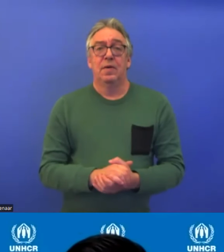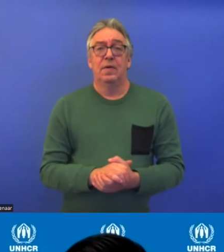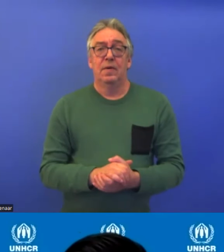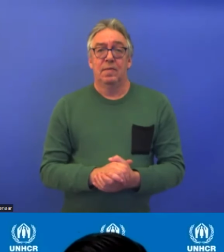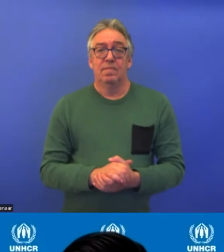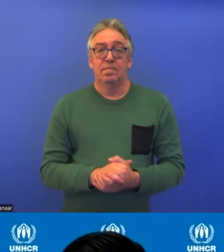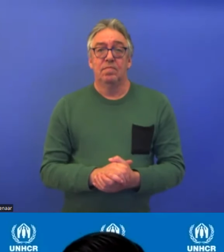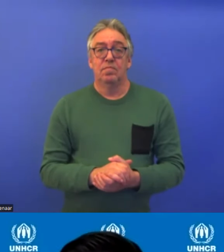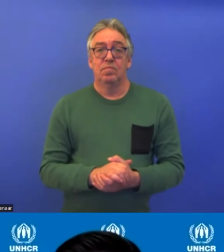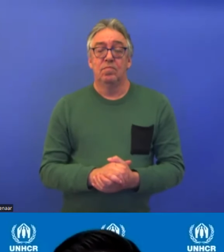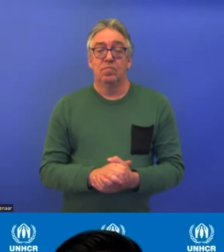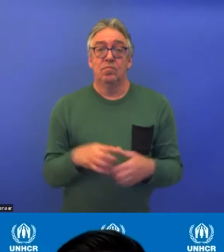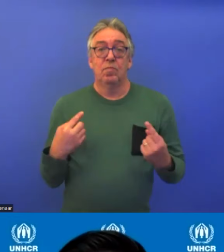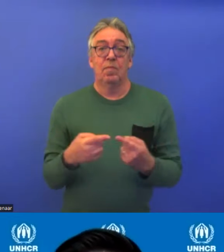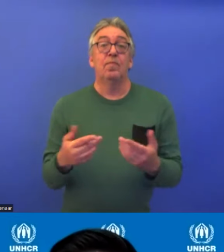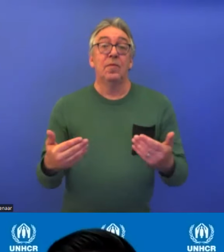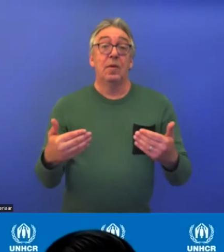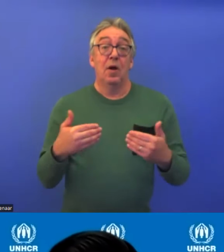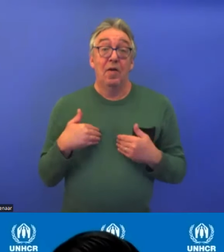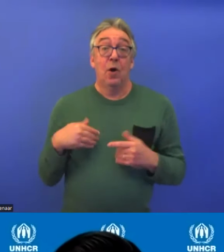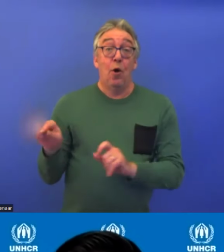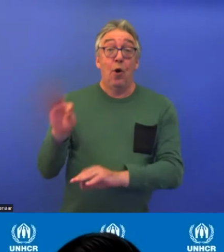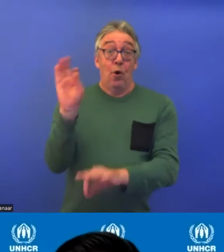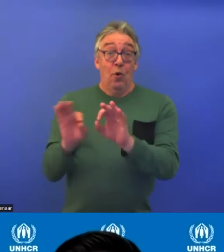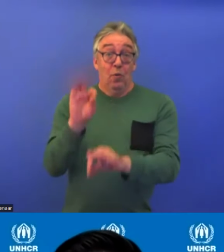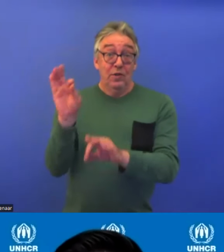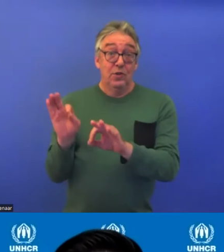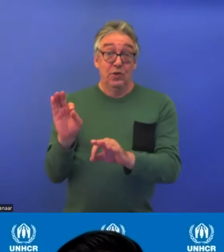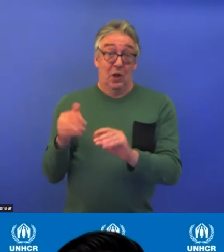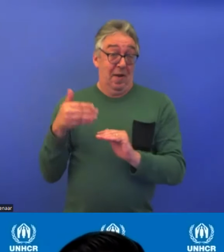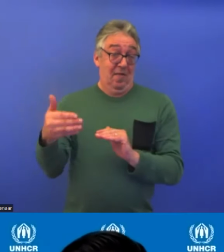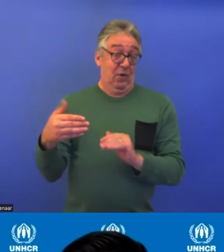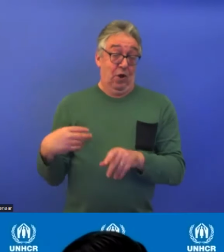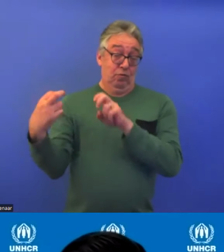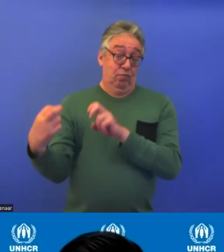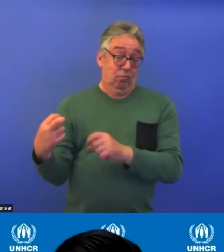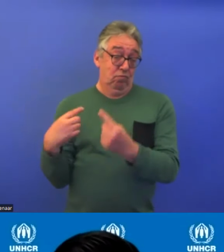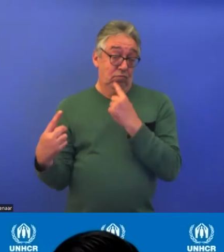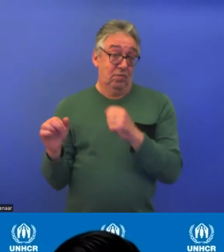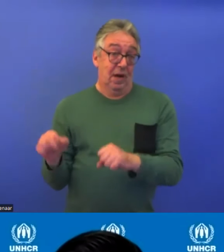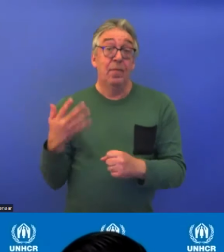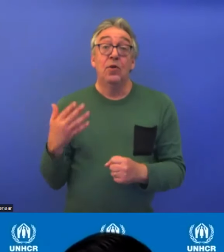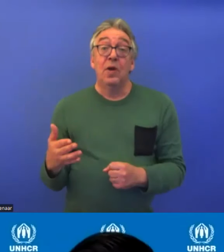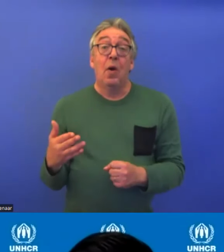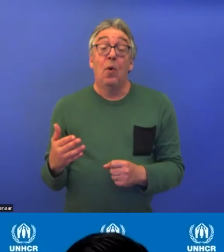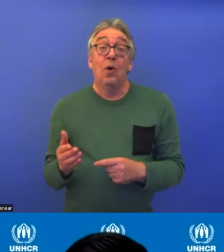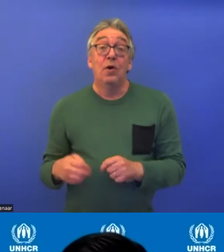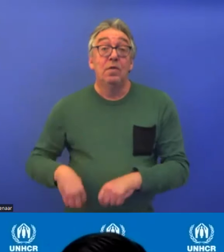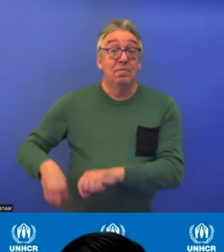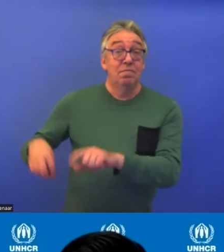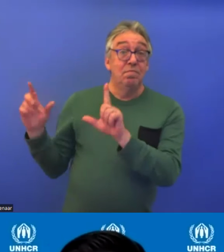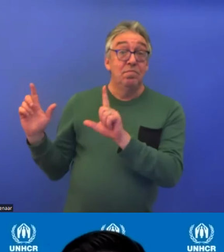of questions that we have for you to consult afterwards. But on the screen, we had put Article 9, and a couple